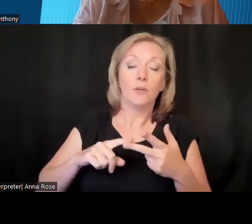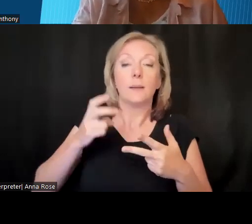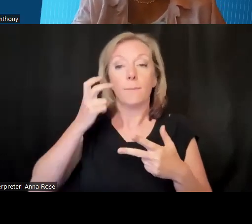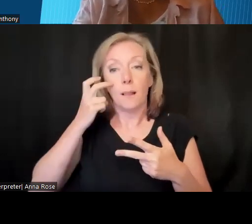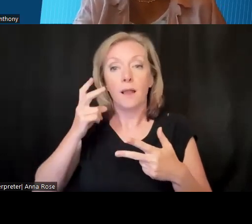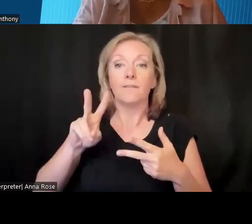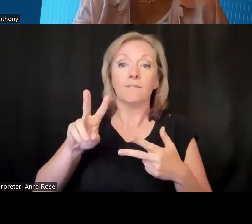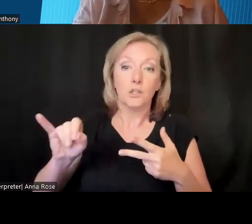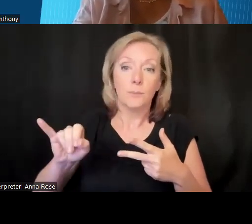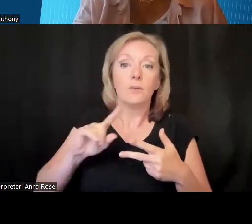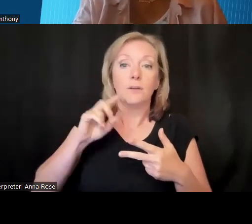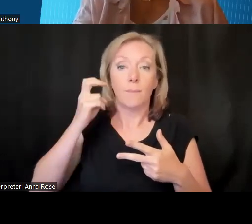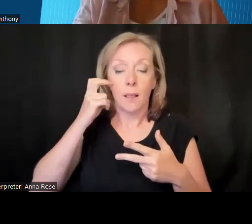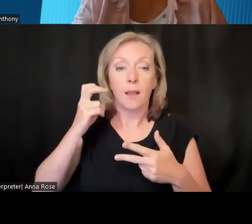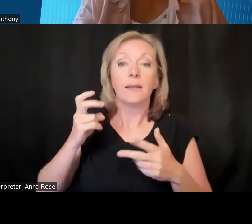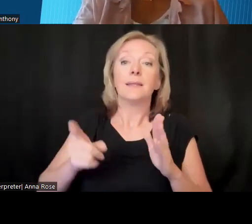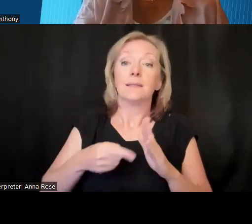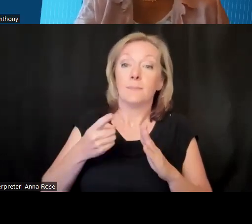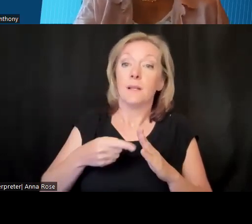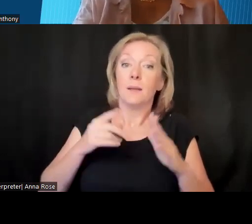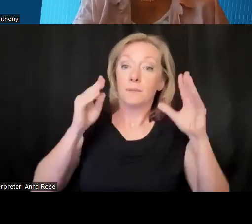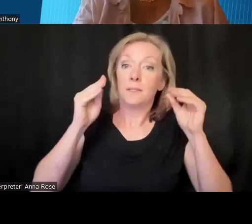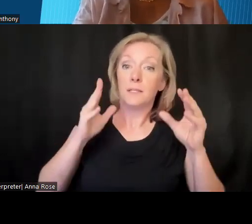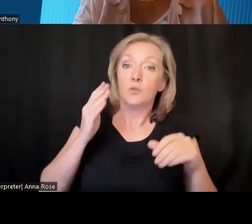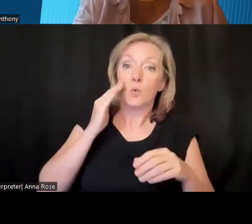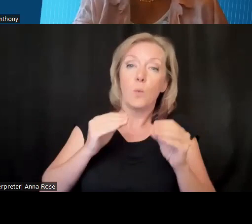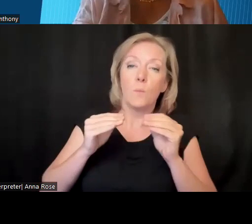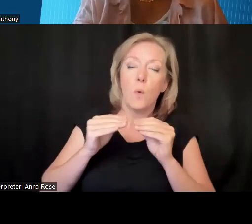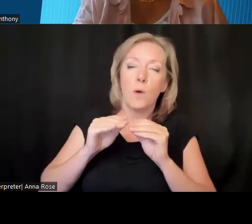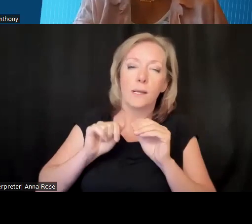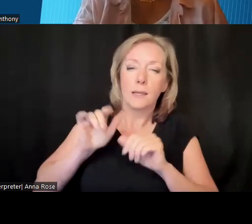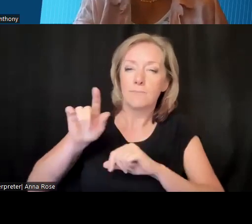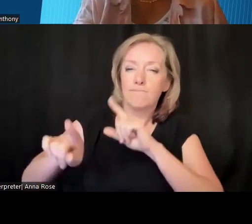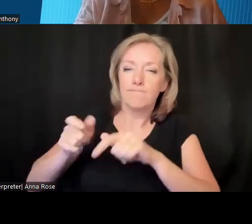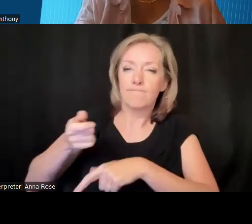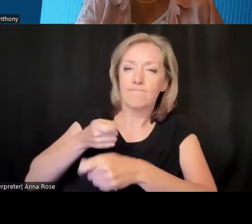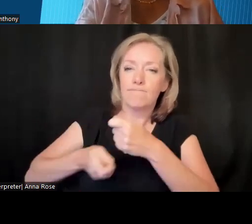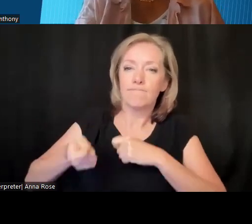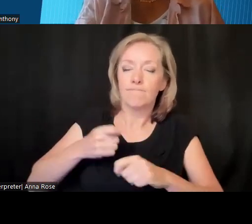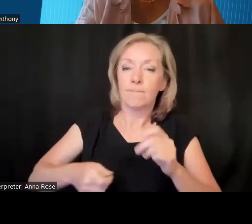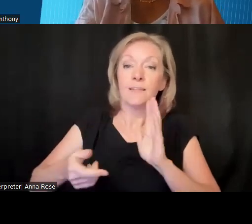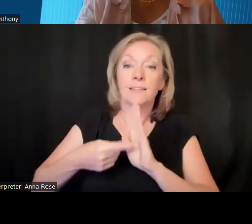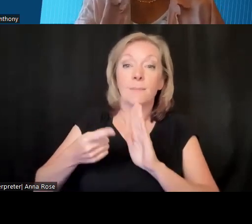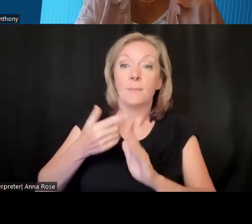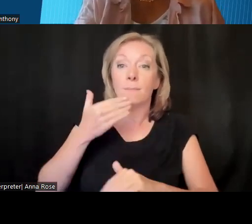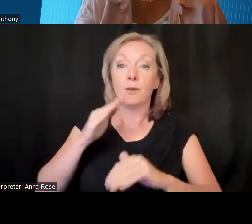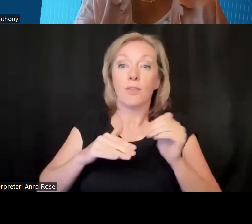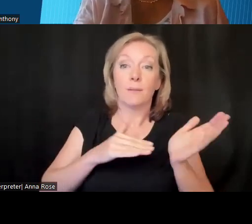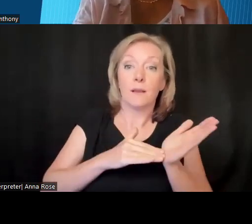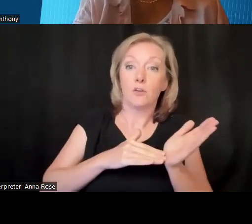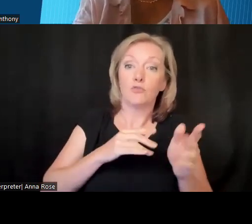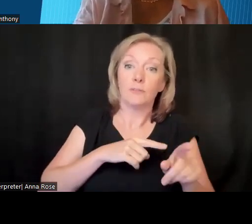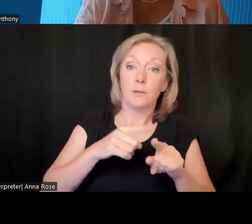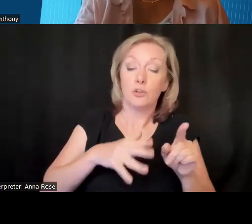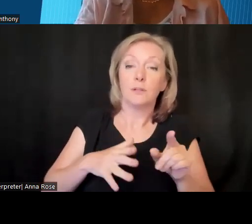is sometimes where educators know more to probe and think about this than some of the medical specialists. But bottom line is,